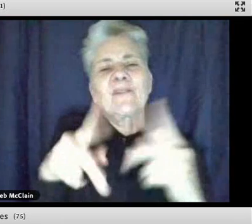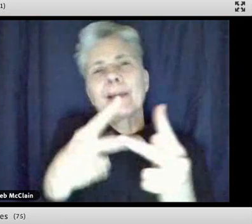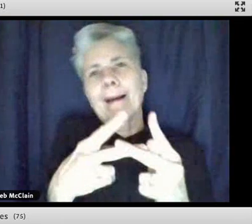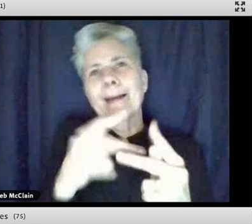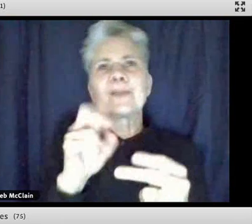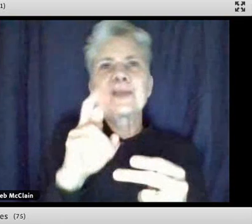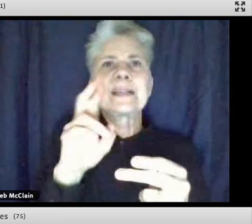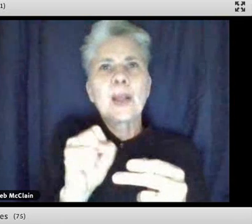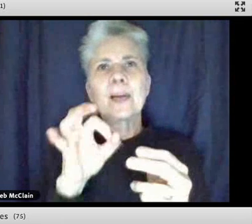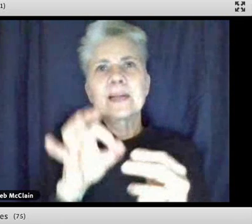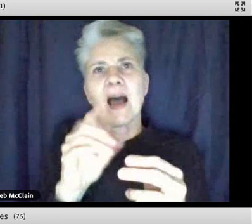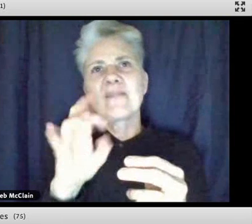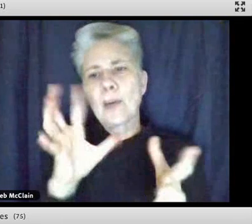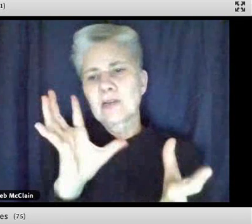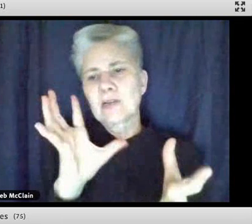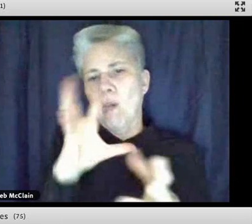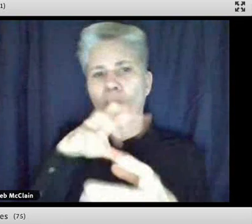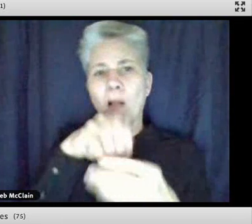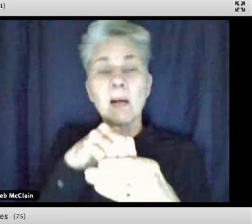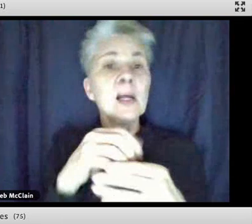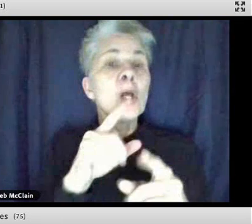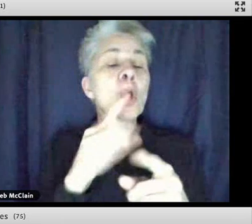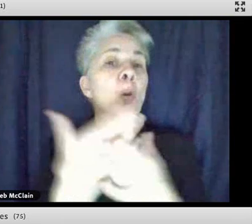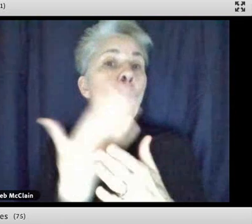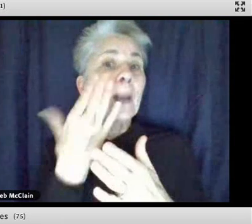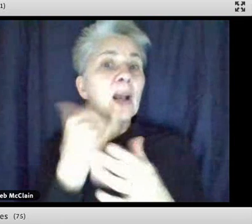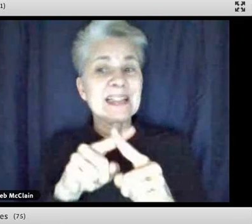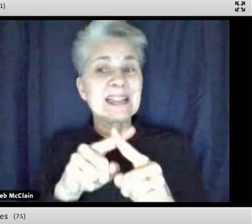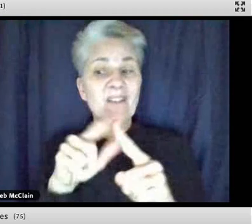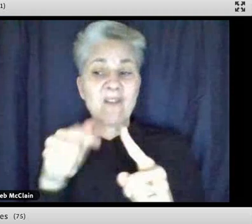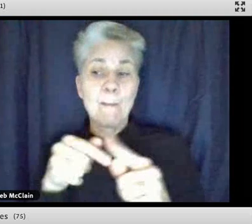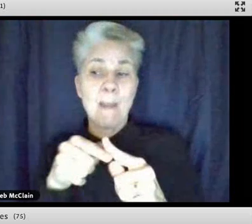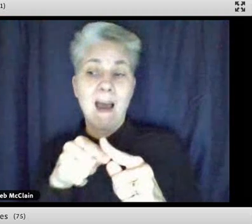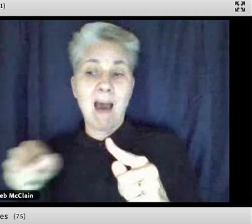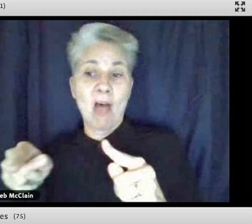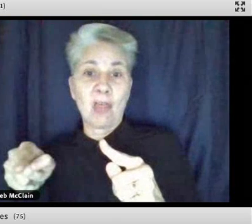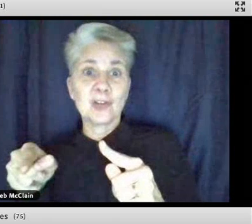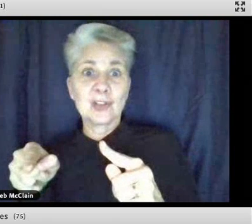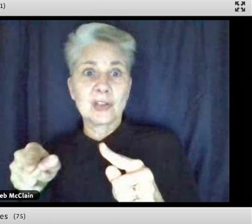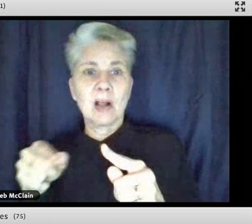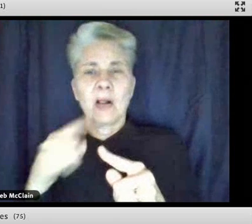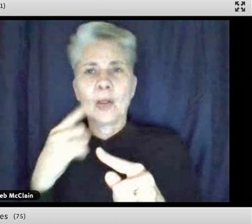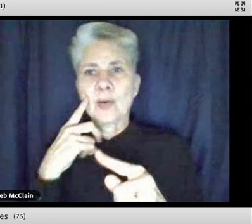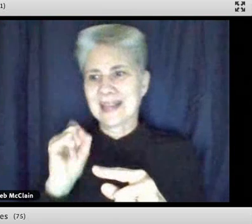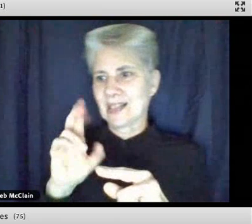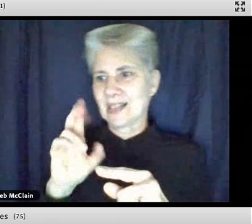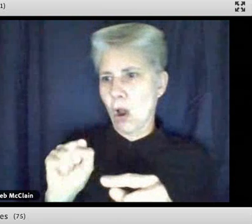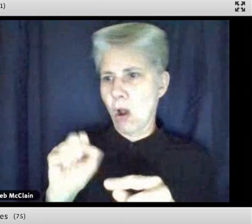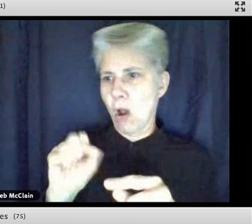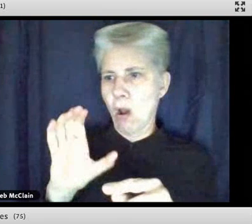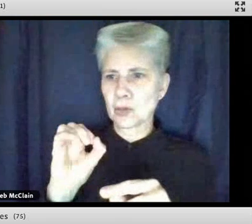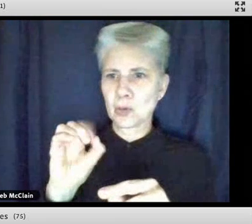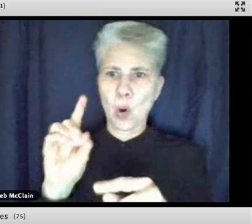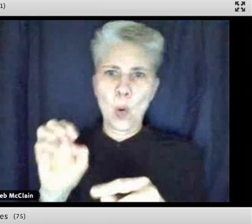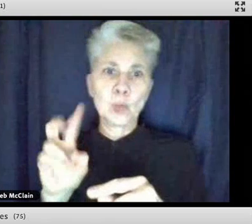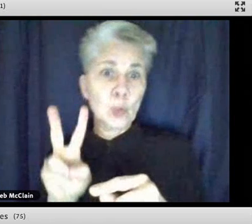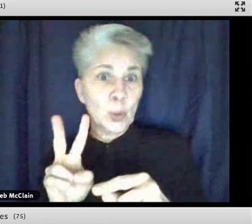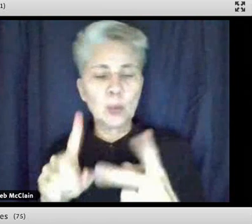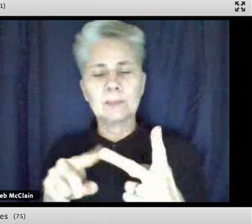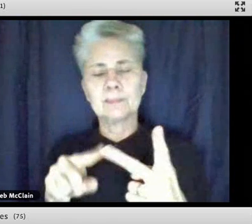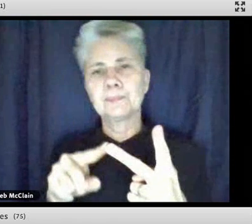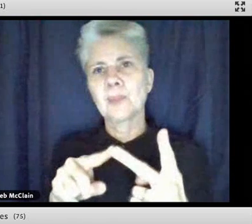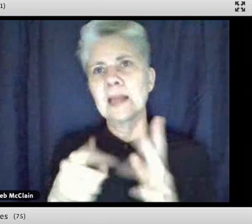of viruses. This one is new because it's different from the other ones, and that's why sometimes you'll see SARS-CoV-2, sometimes you'll